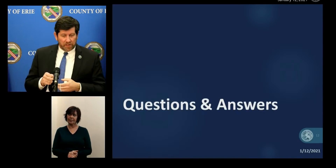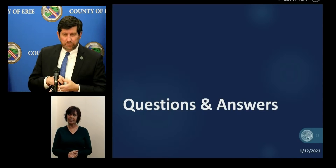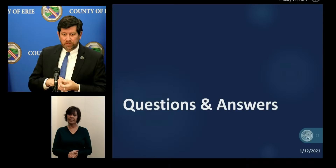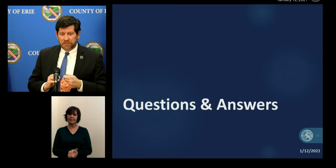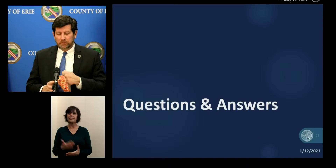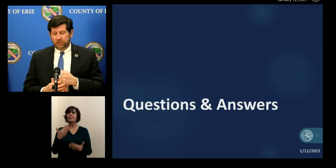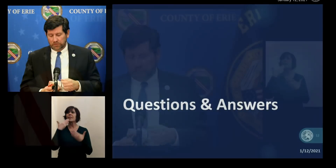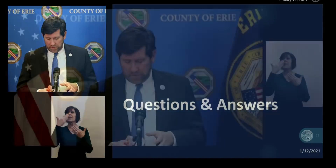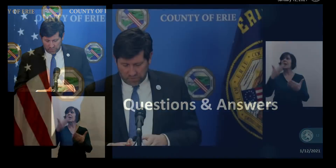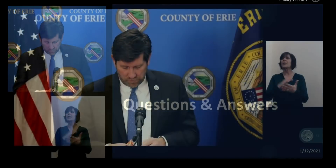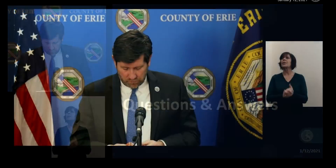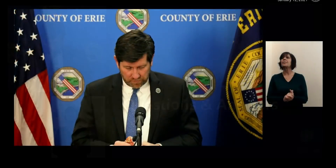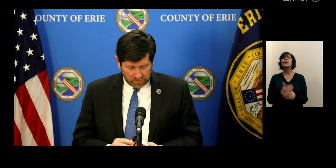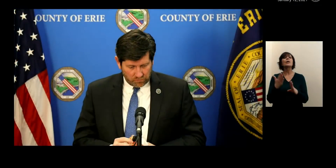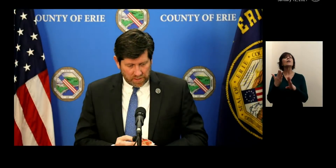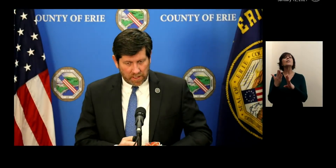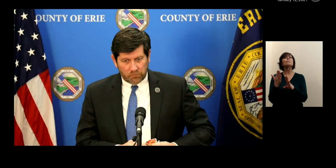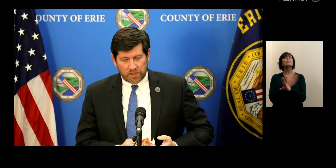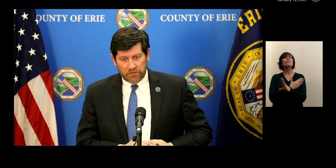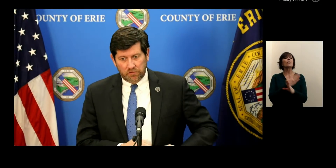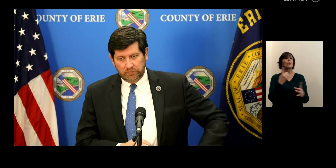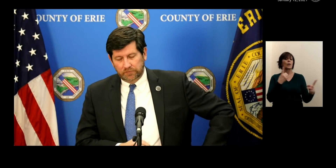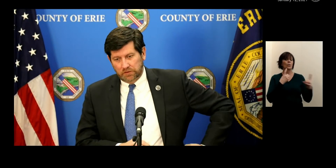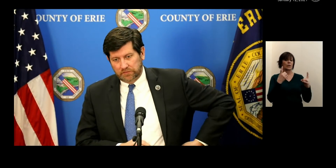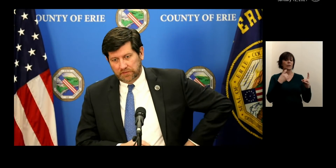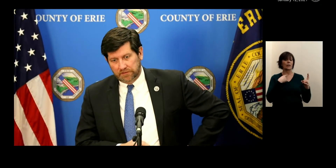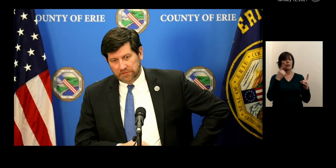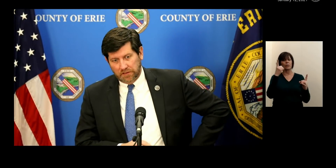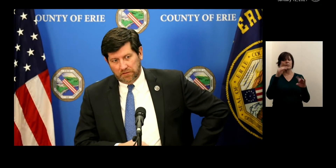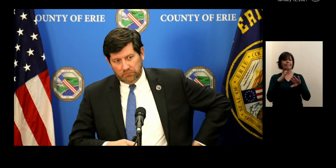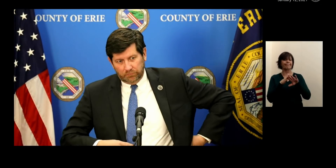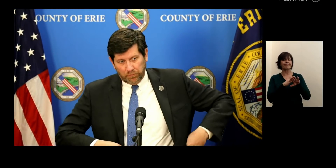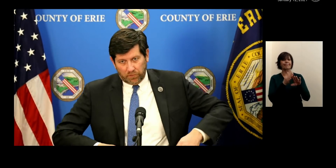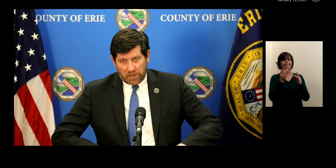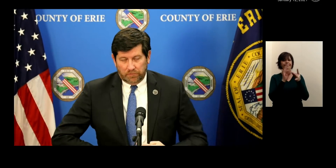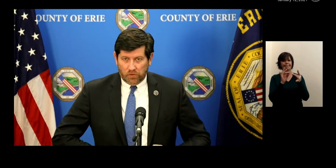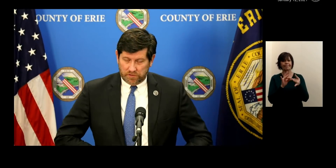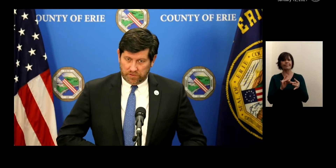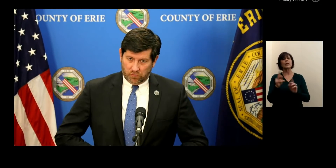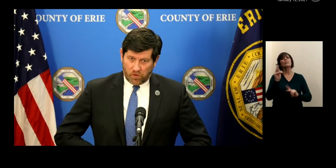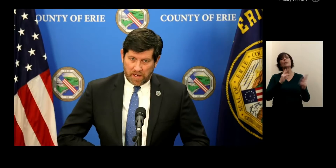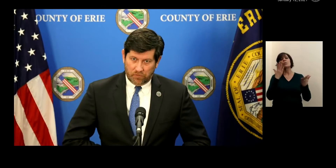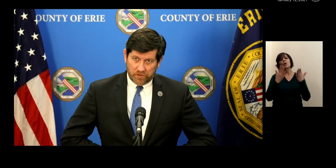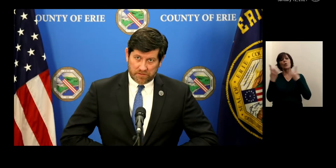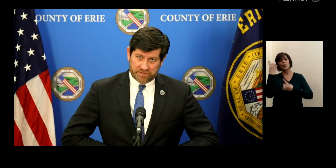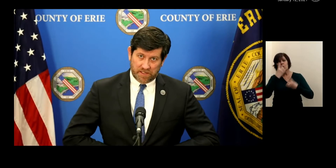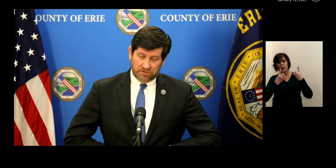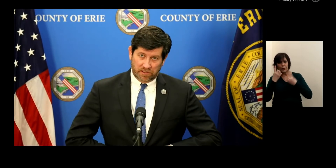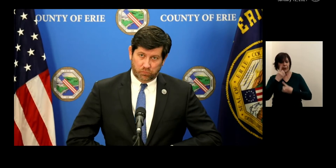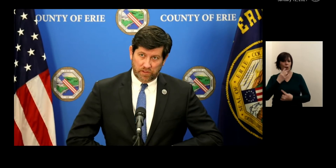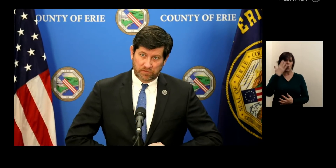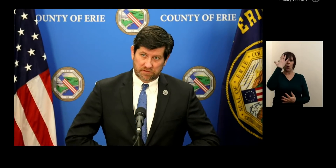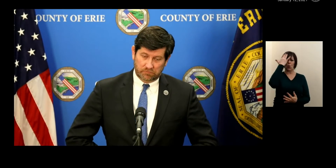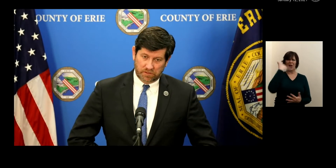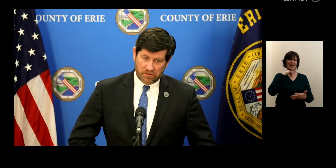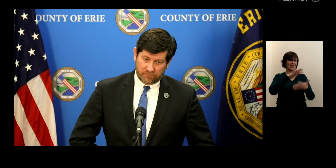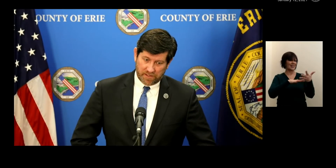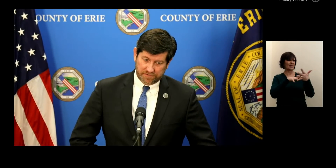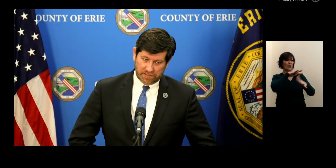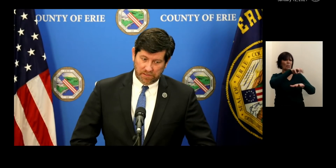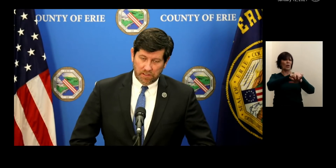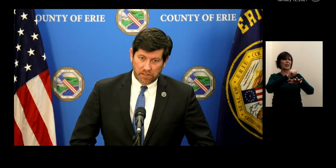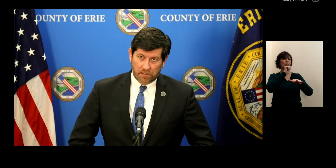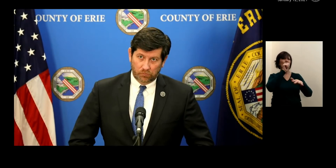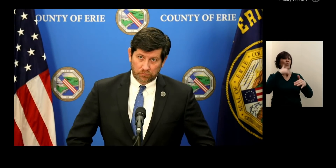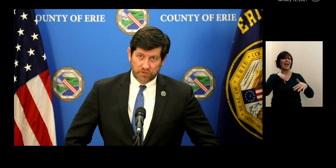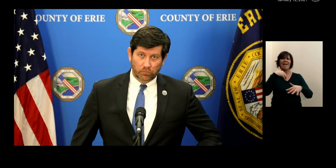Thank you, Dr. Burstein. Before we go into the Q&A, I want to note a few other things. People are probably wondering why we are scheduling appointments when we don't have